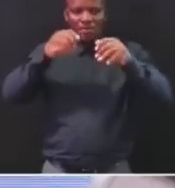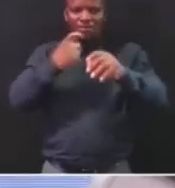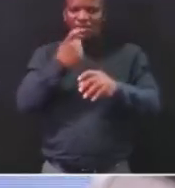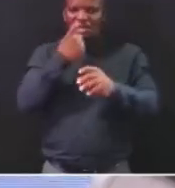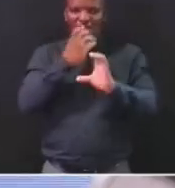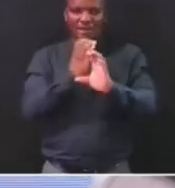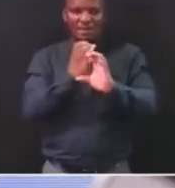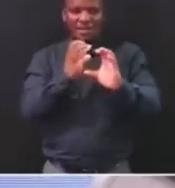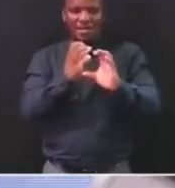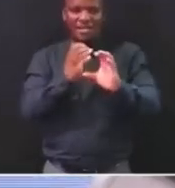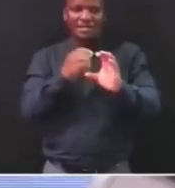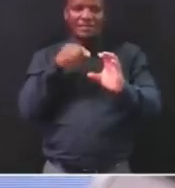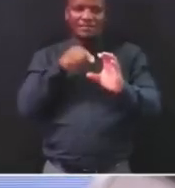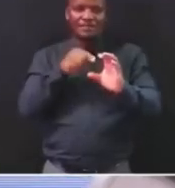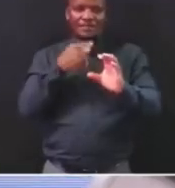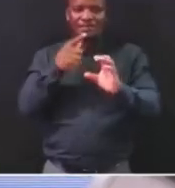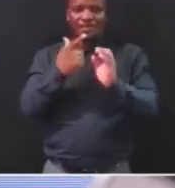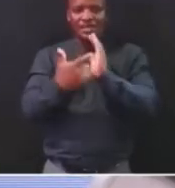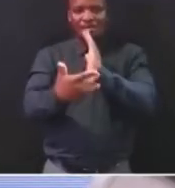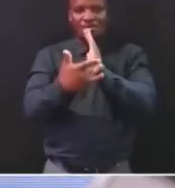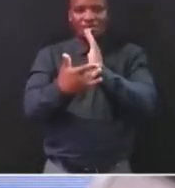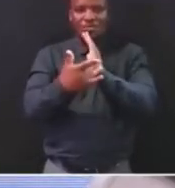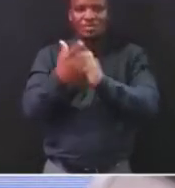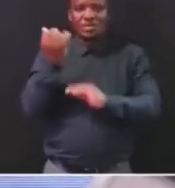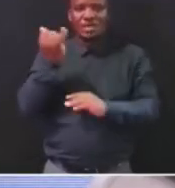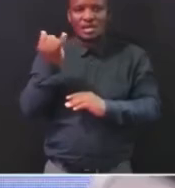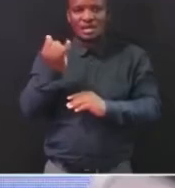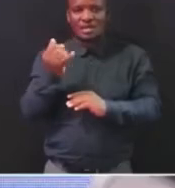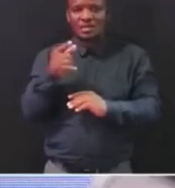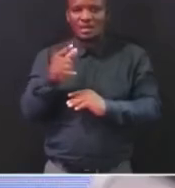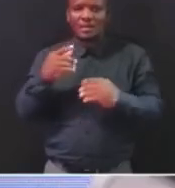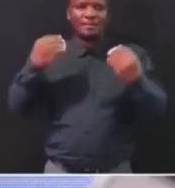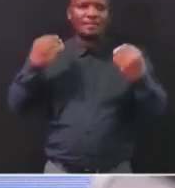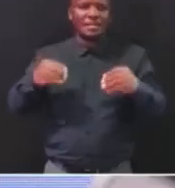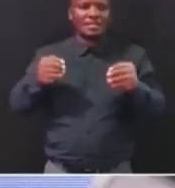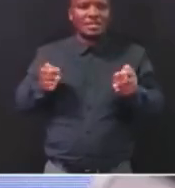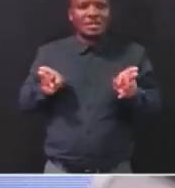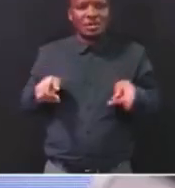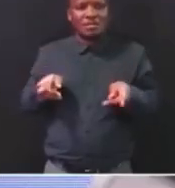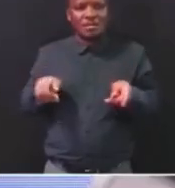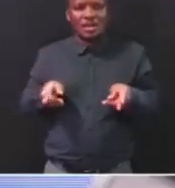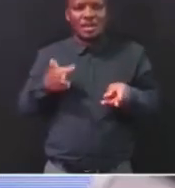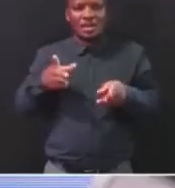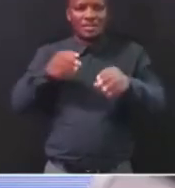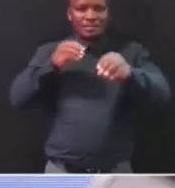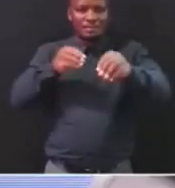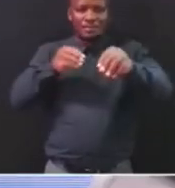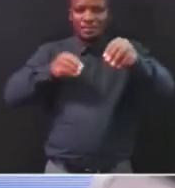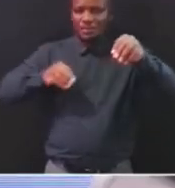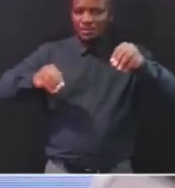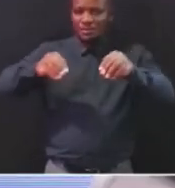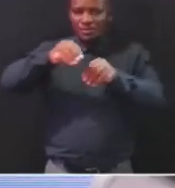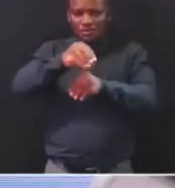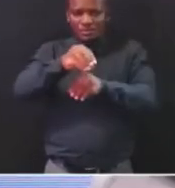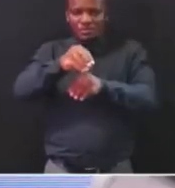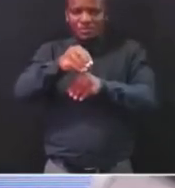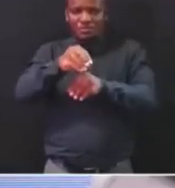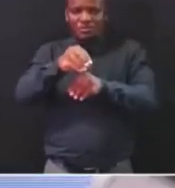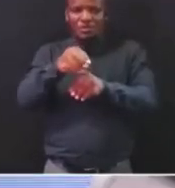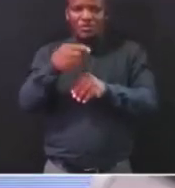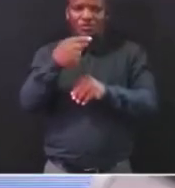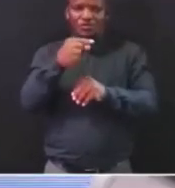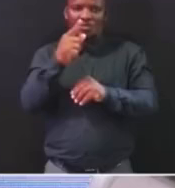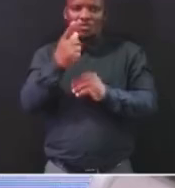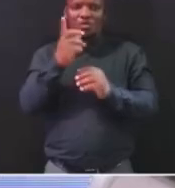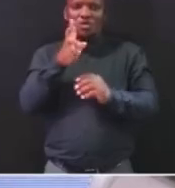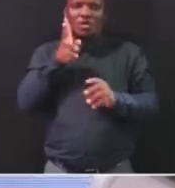materials or technologies that is like business as usual, it's a substitute of your